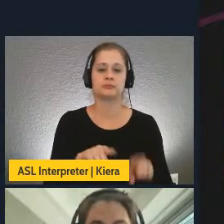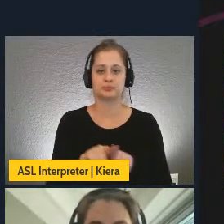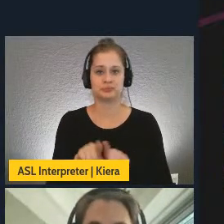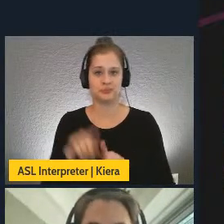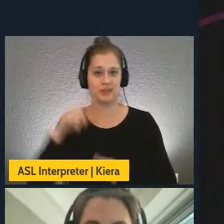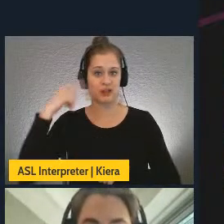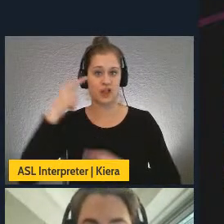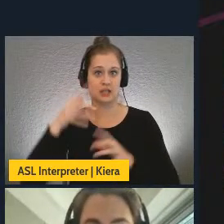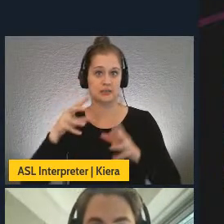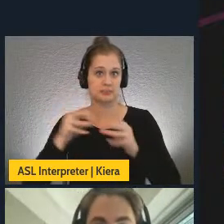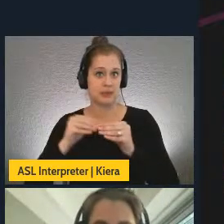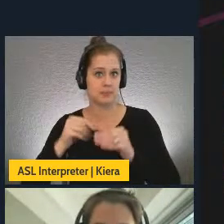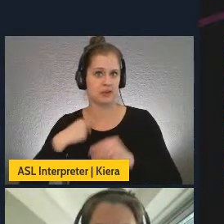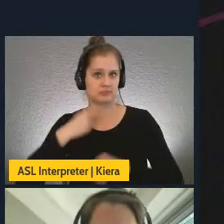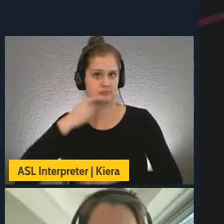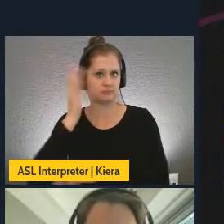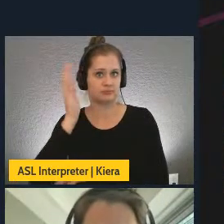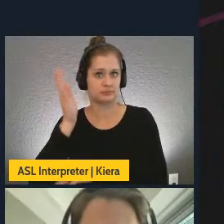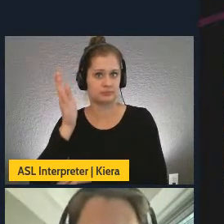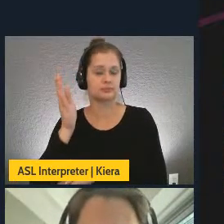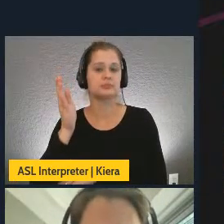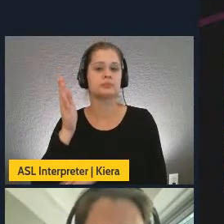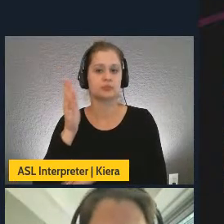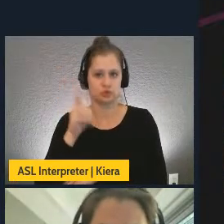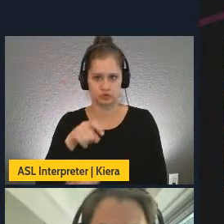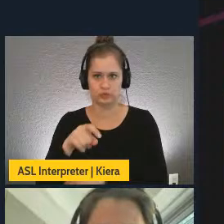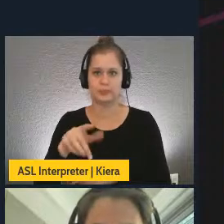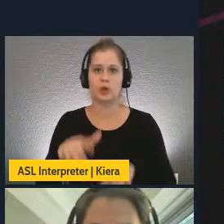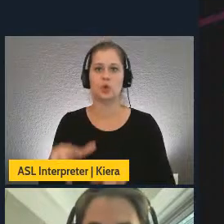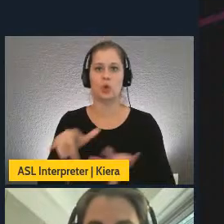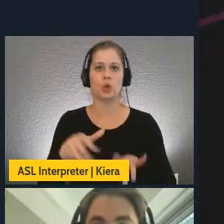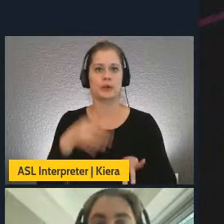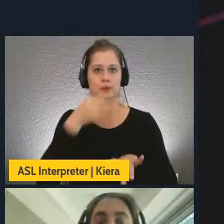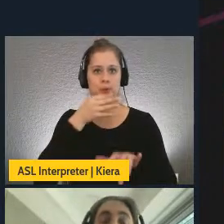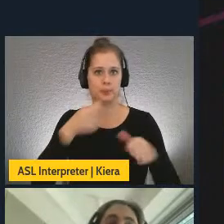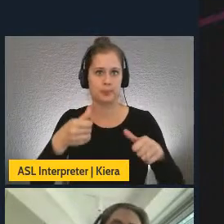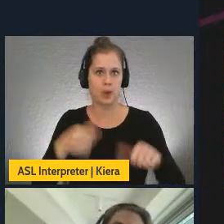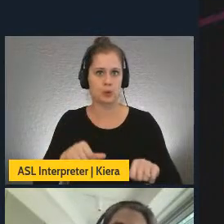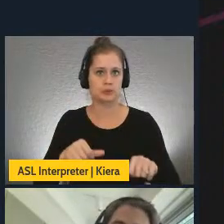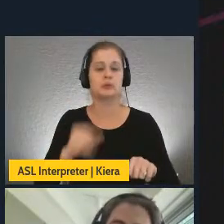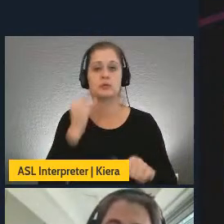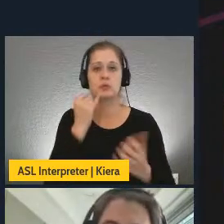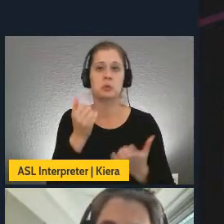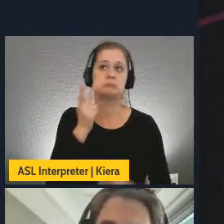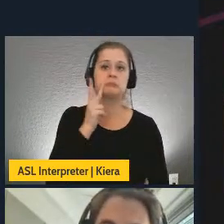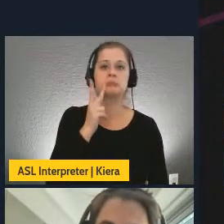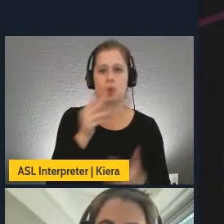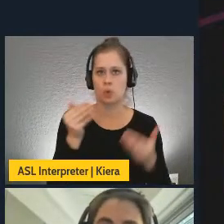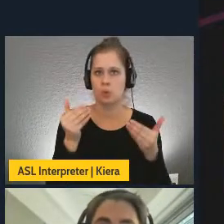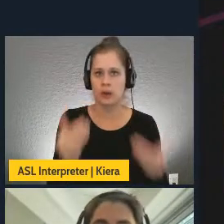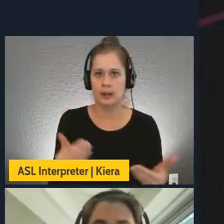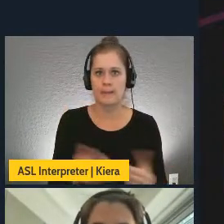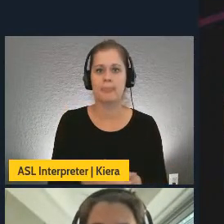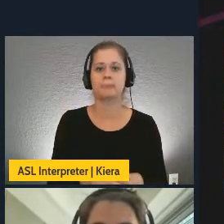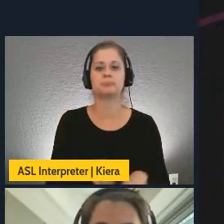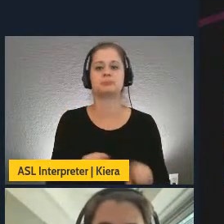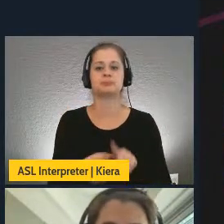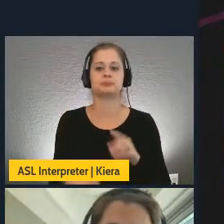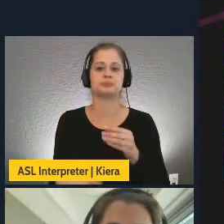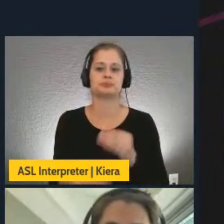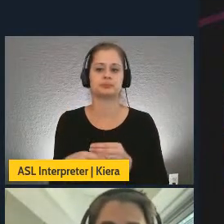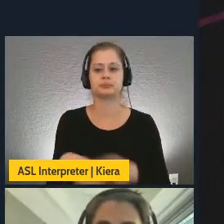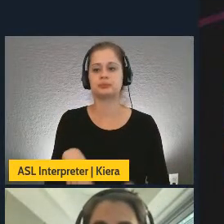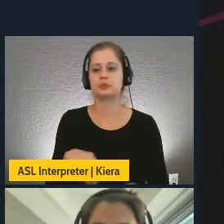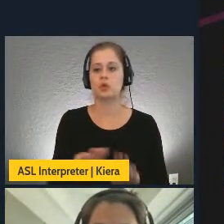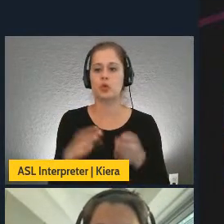recently gave a talk there. In fact, there will be a recording of that soon. So if you do want to check it out, then please do. I'm also a contributor to the SLS Test Tools, which is an open source